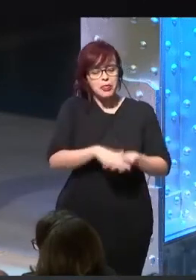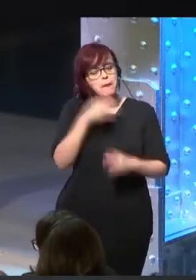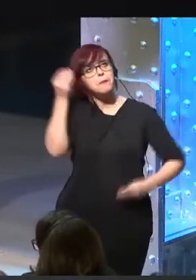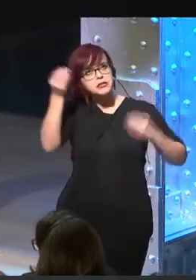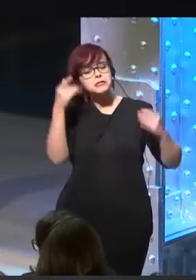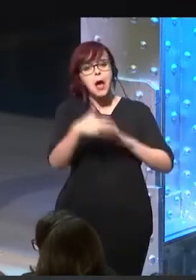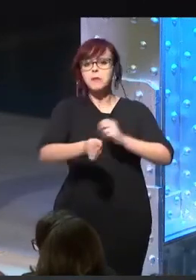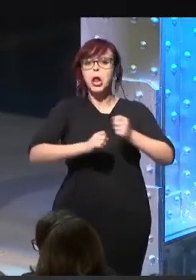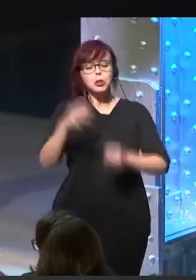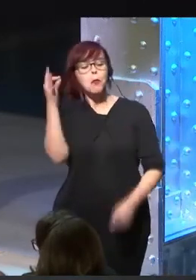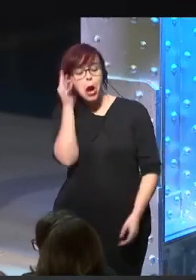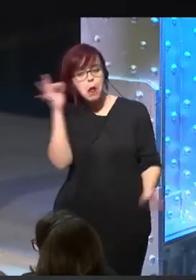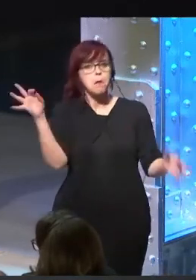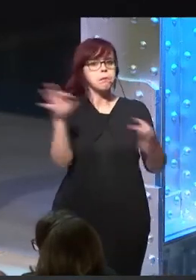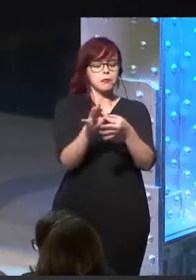And